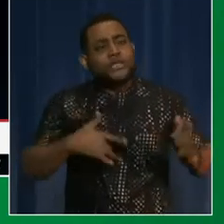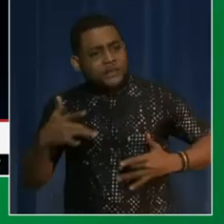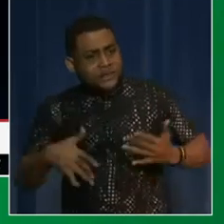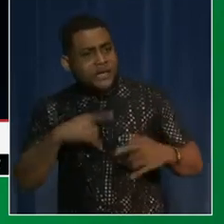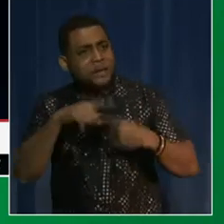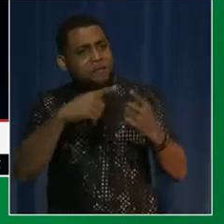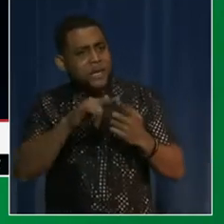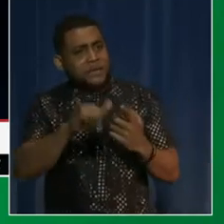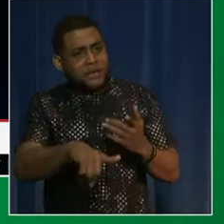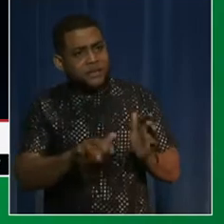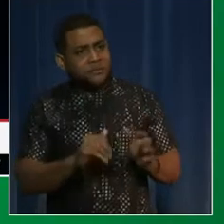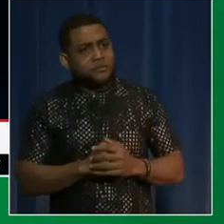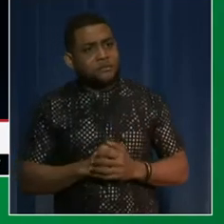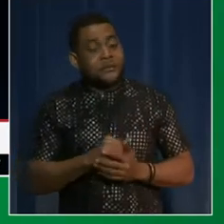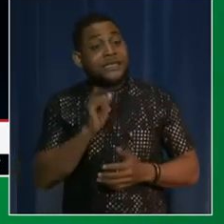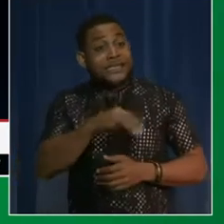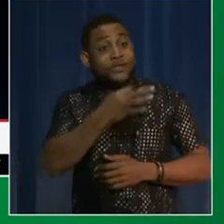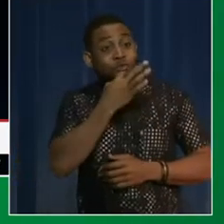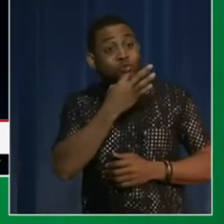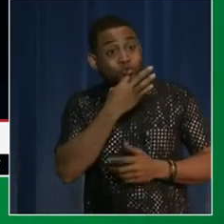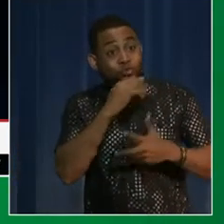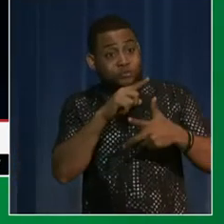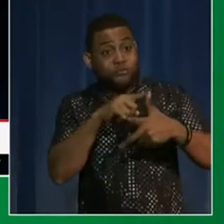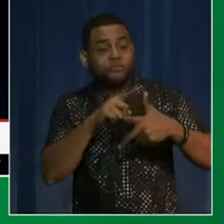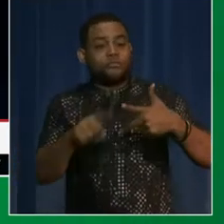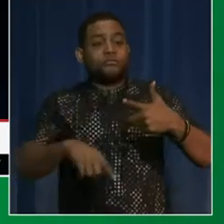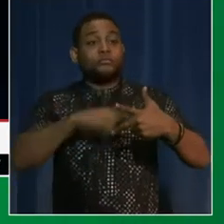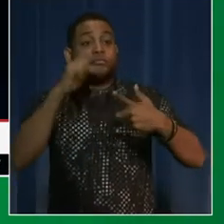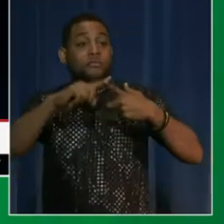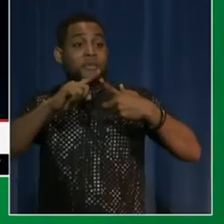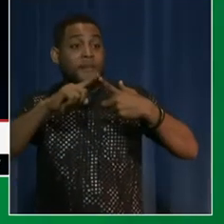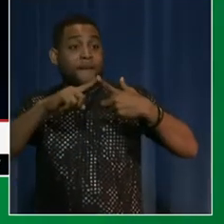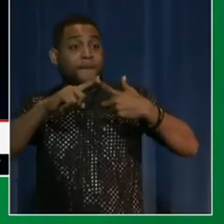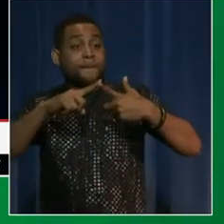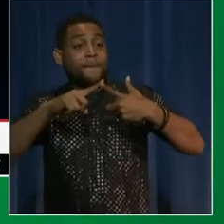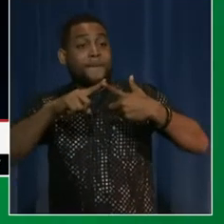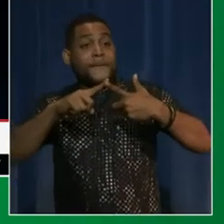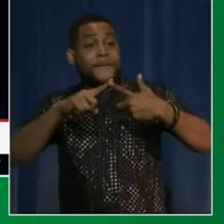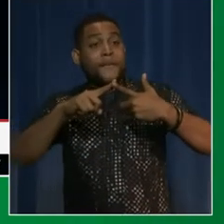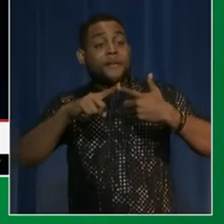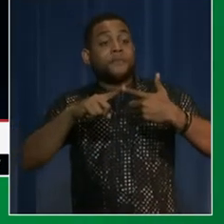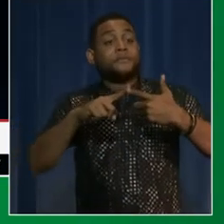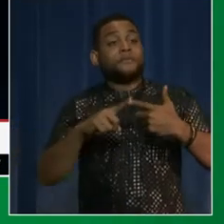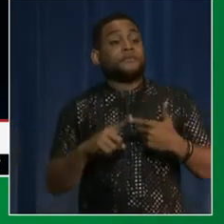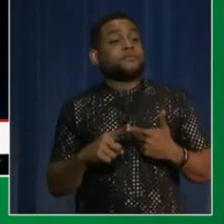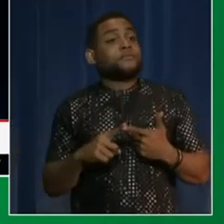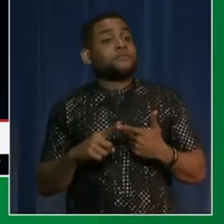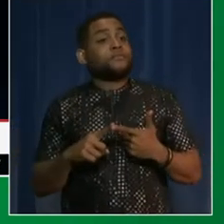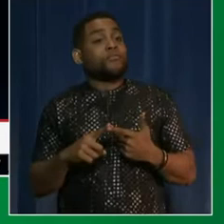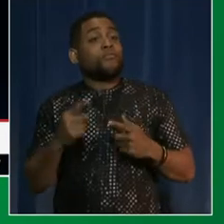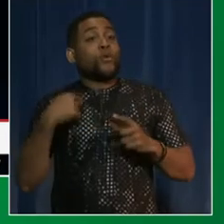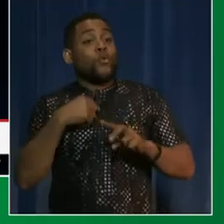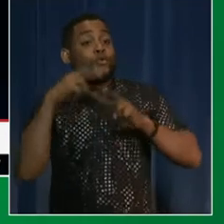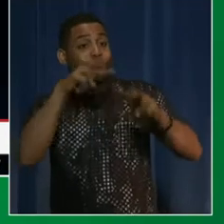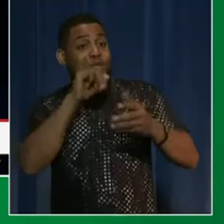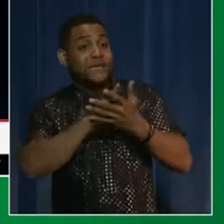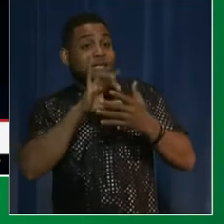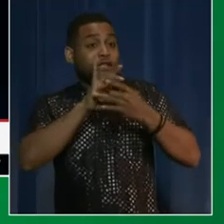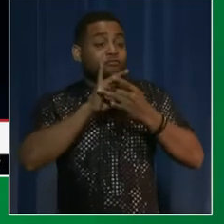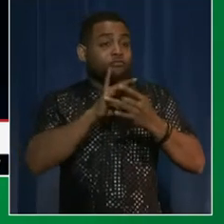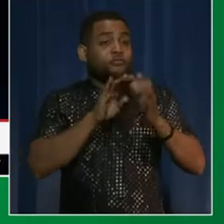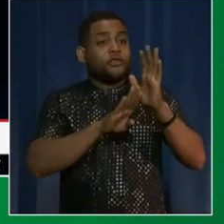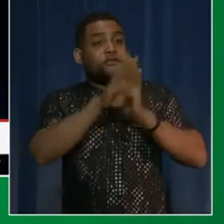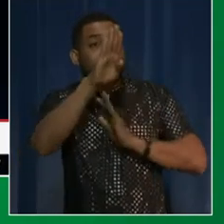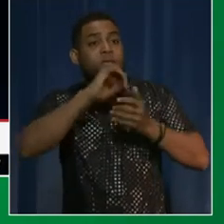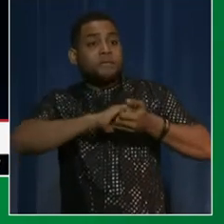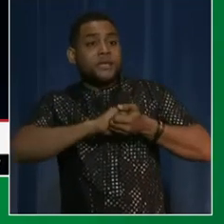out very soon. Next on our list are, we're looking for co-development partners. That means developing with us, the Housing